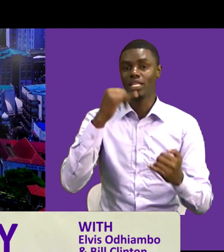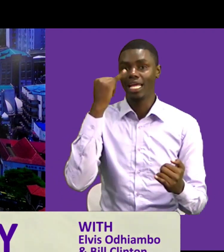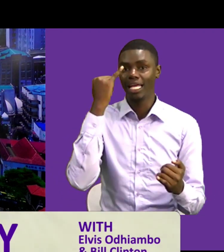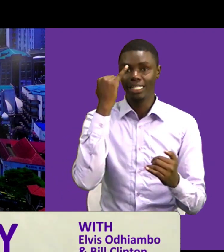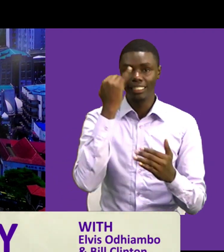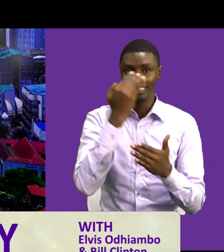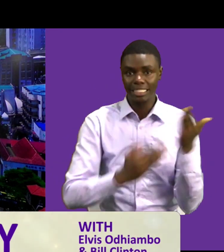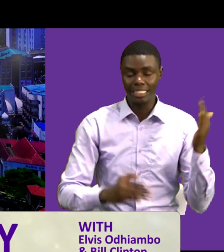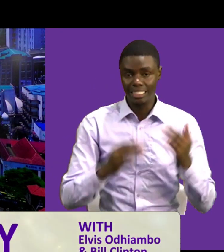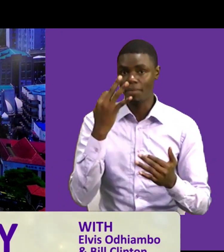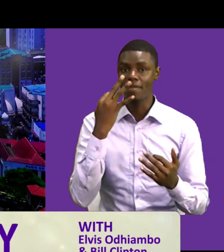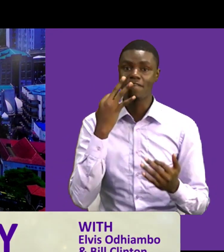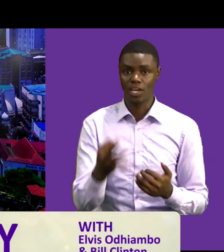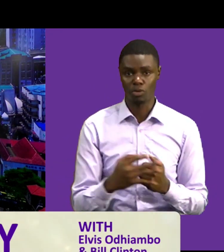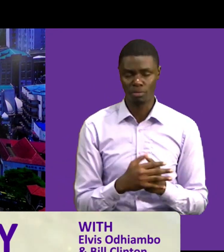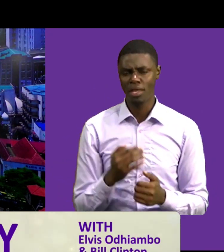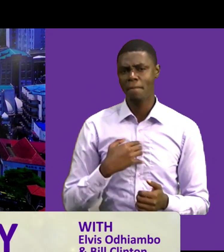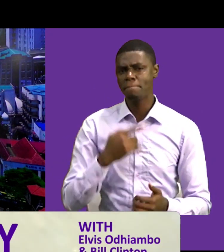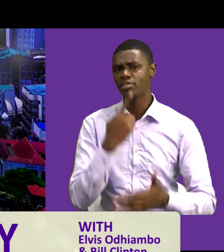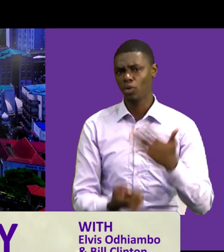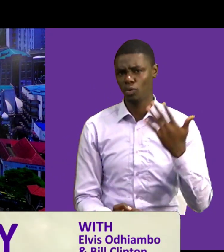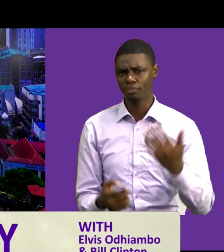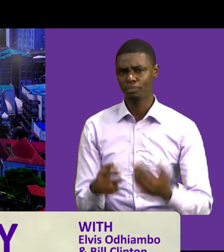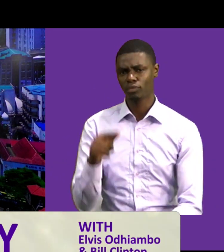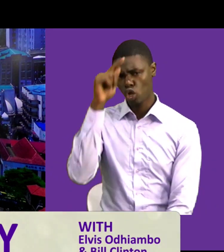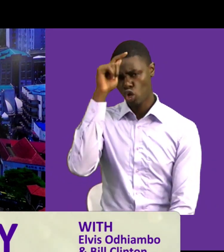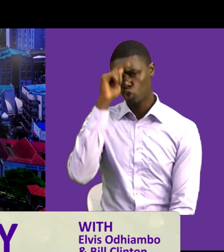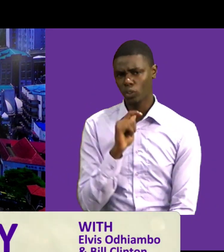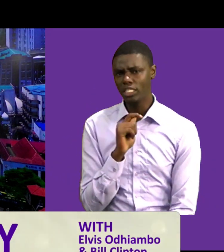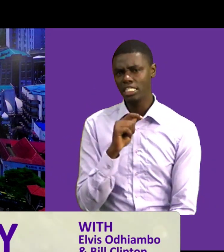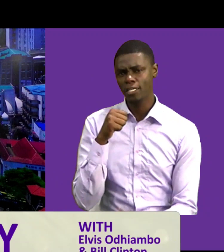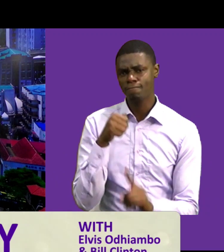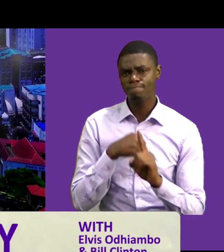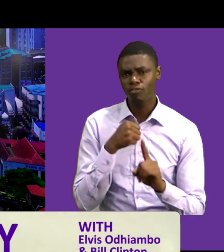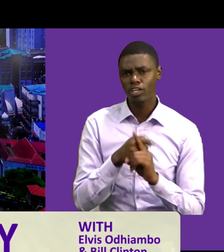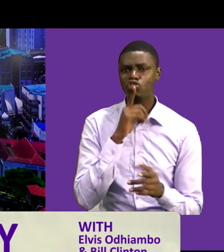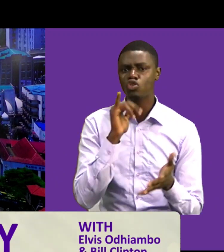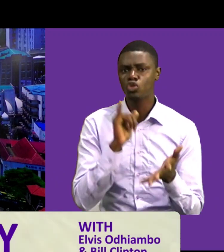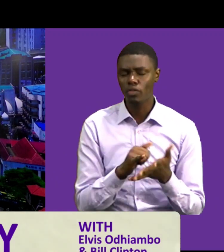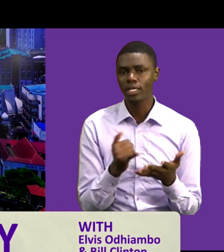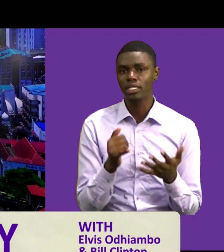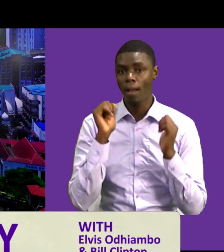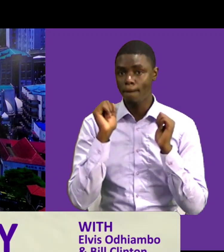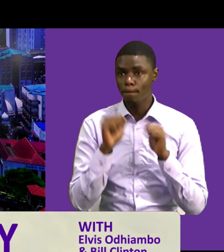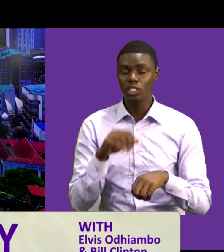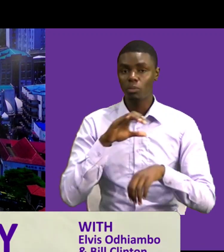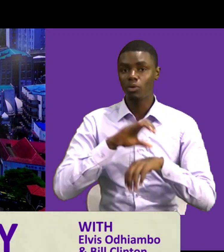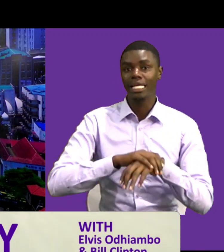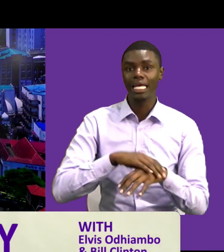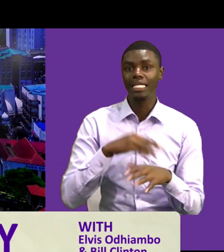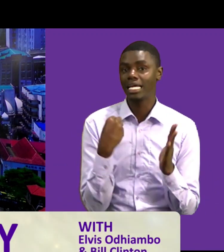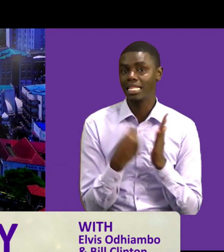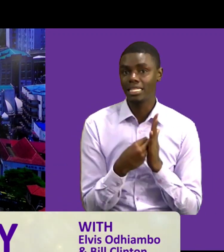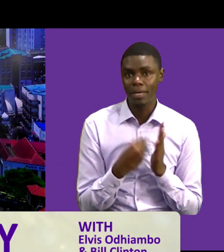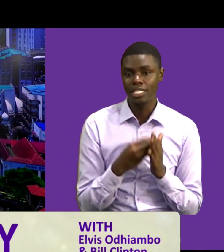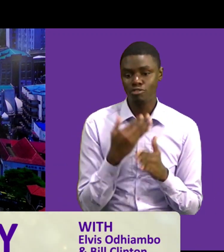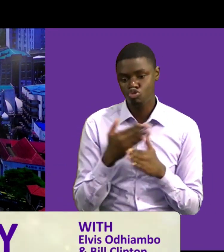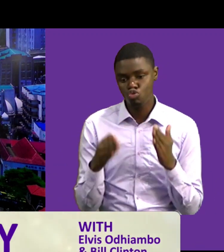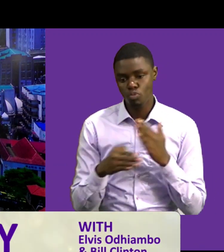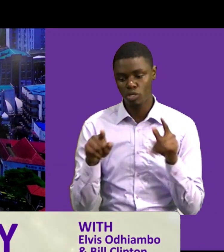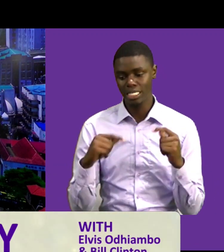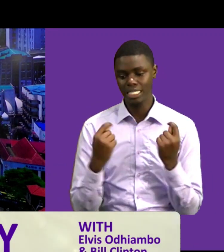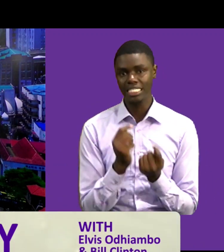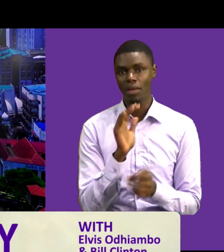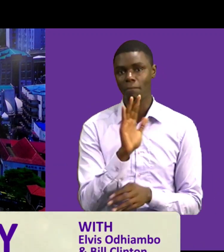semi-final. So I will say Tunisia are just fighting so that they can at least get the funds to build their